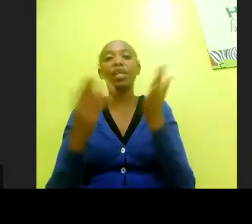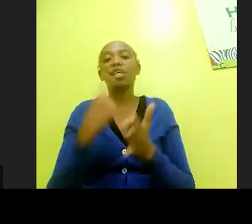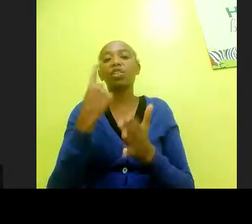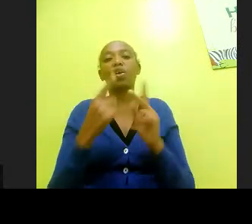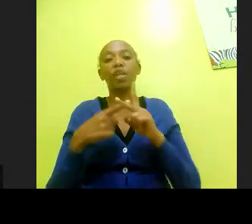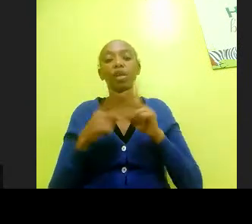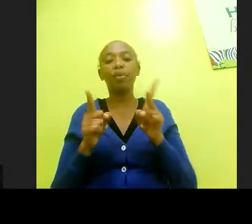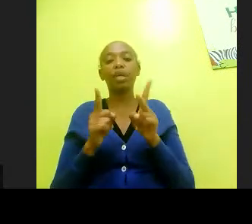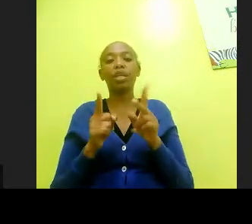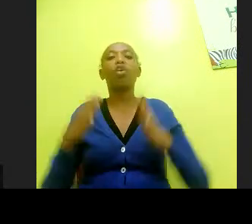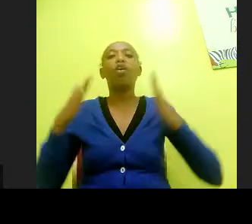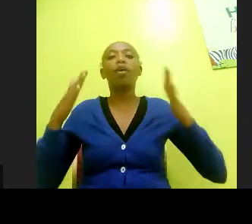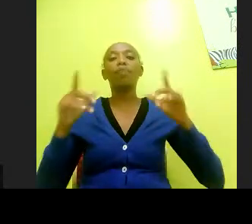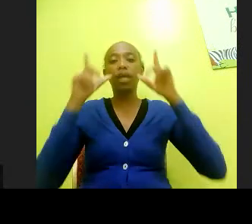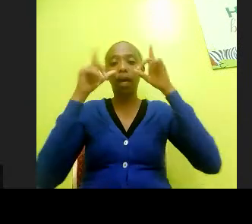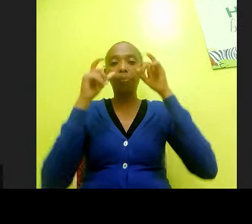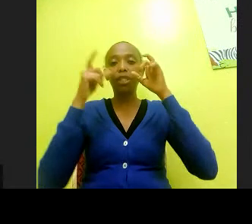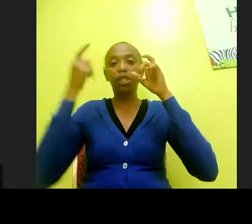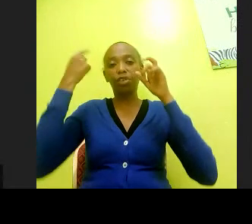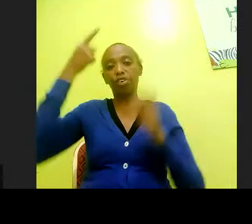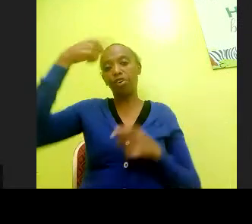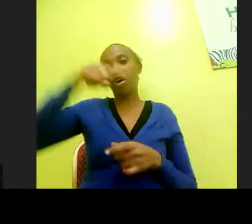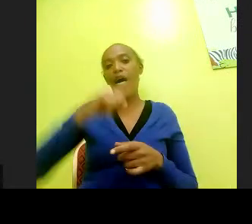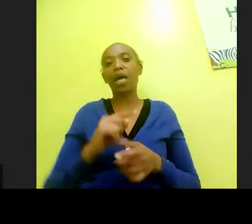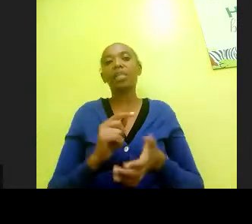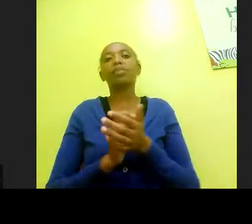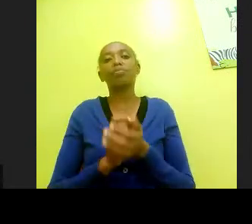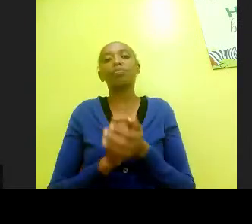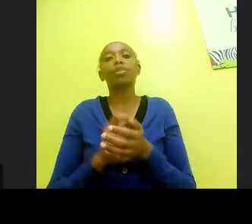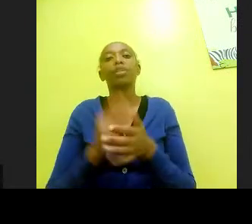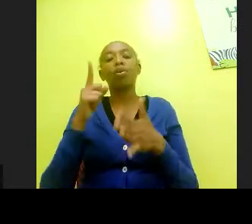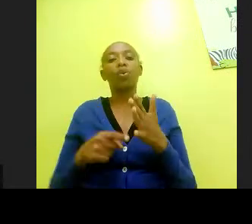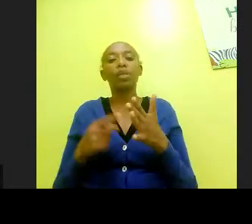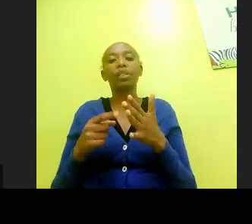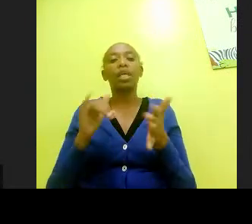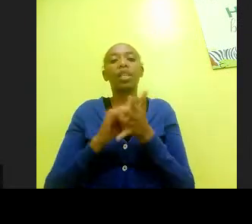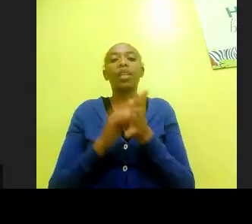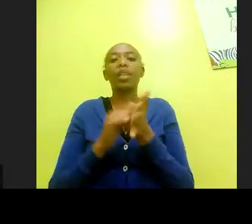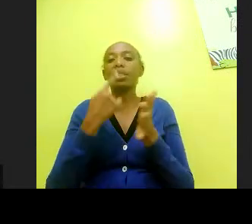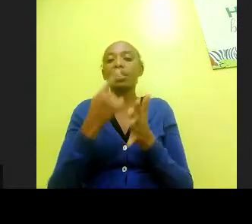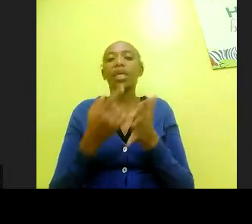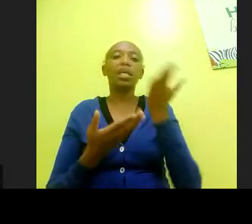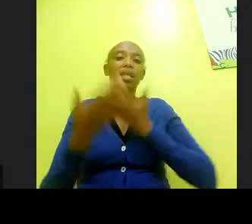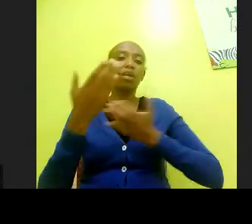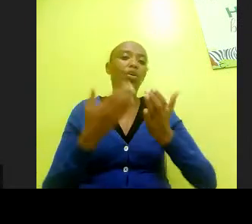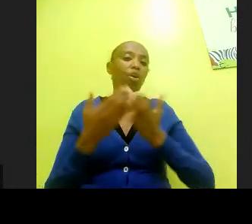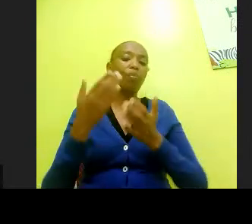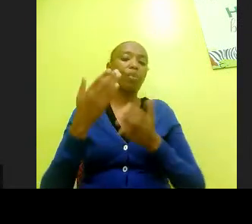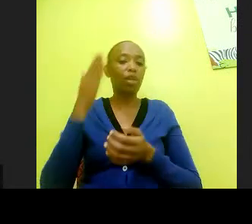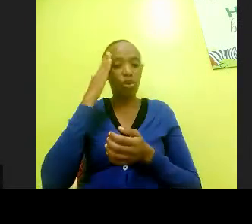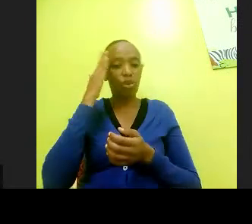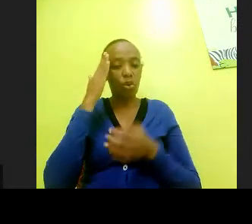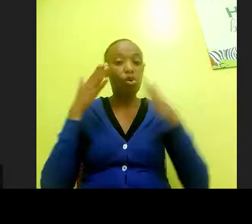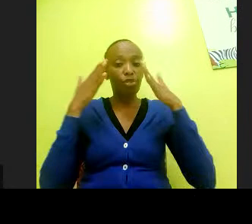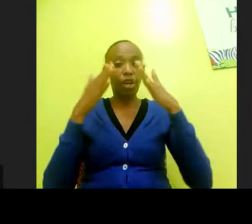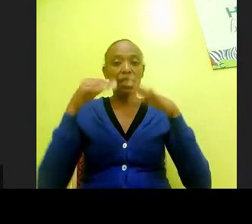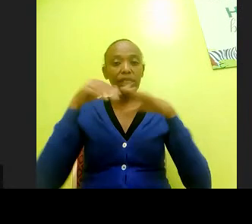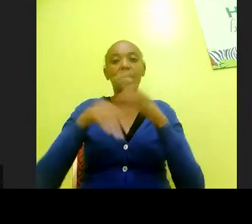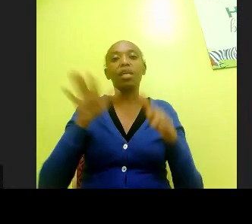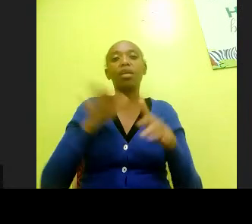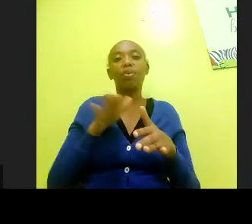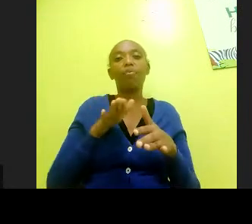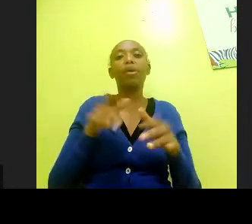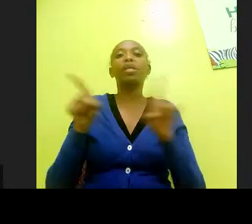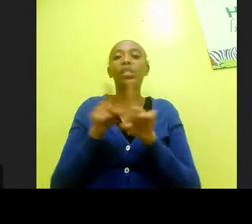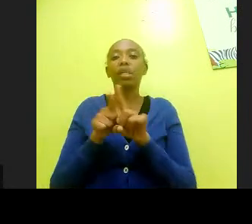of a bigger picture for us. What is it they say in economics? You know, investing in women is